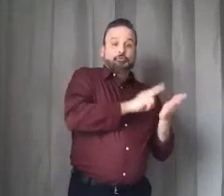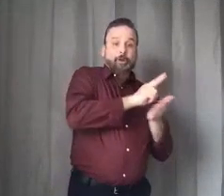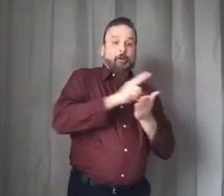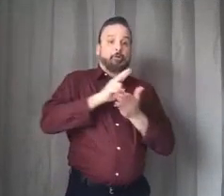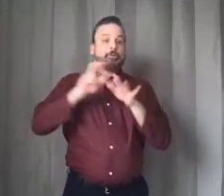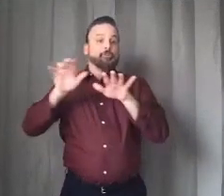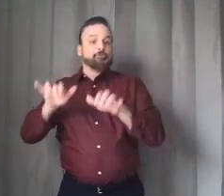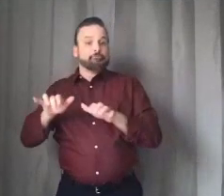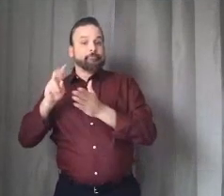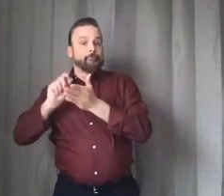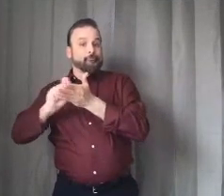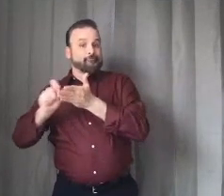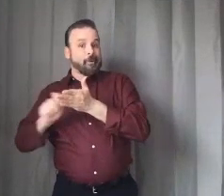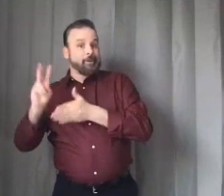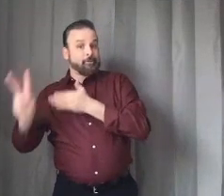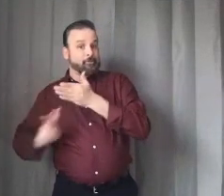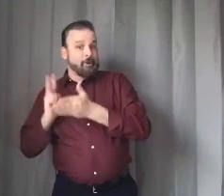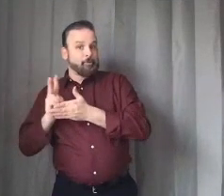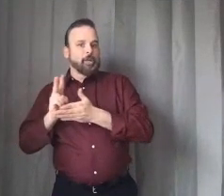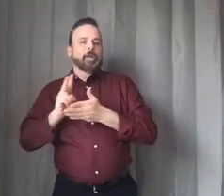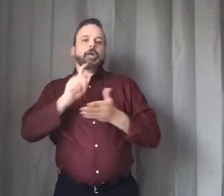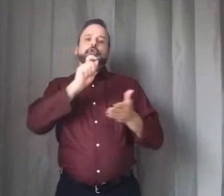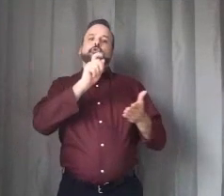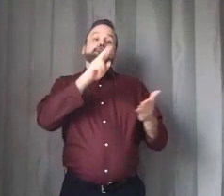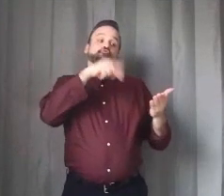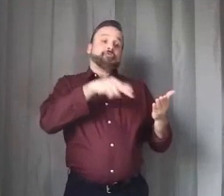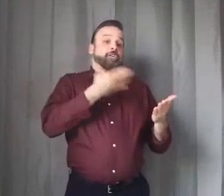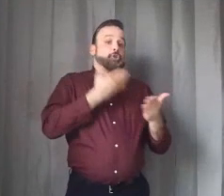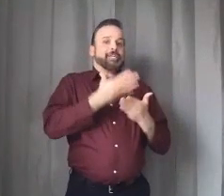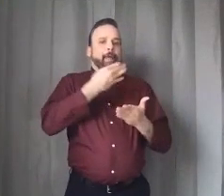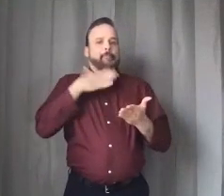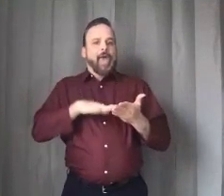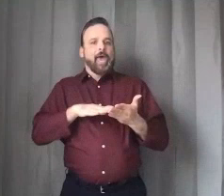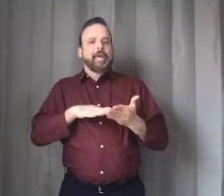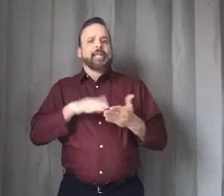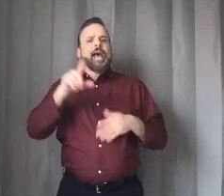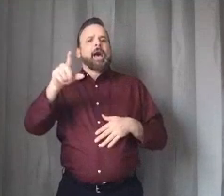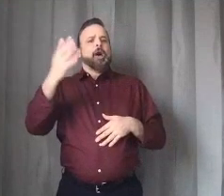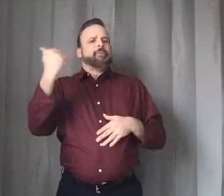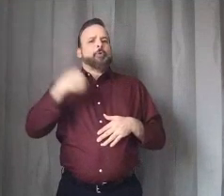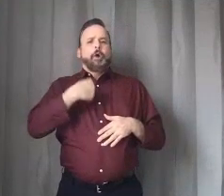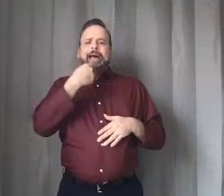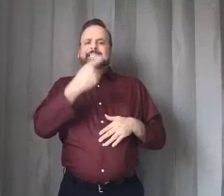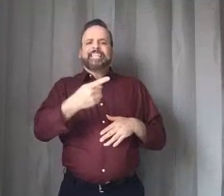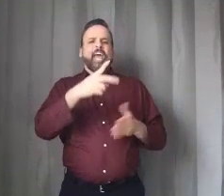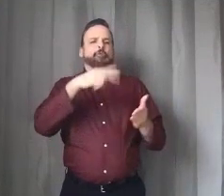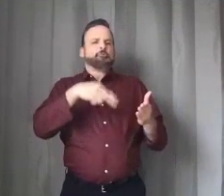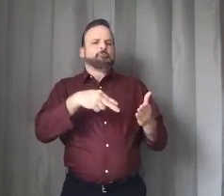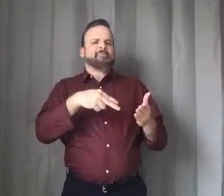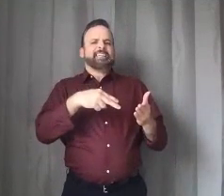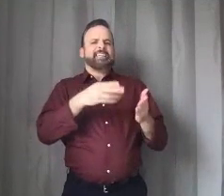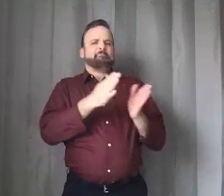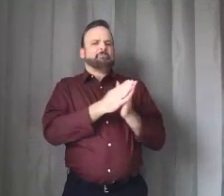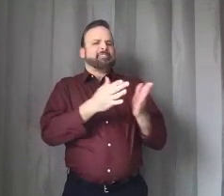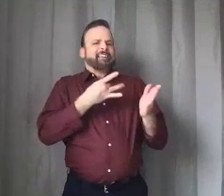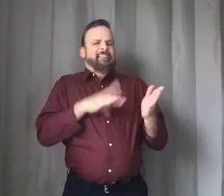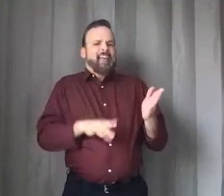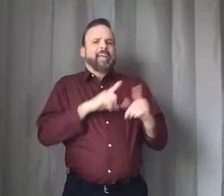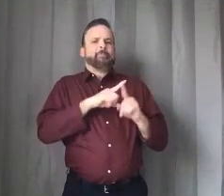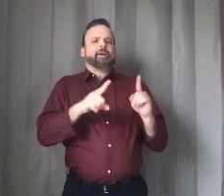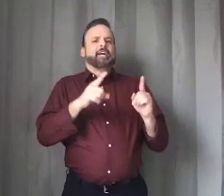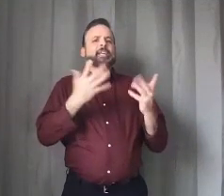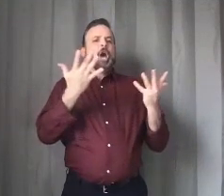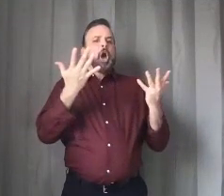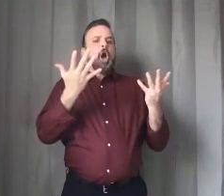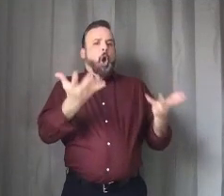can. And read the good stuff and the bad stuff. I used to say that I wanted to read some stuff that I didn't really like, but maybe I wanted to figure out why